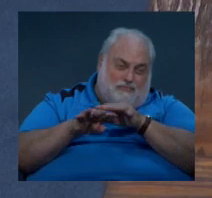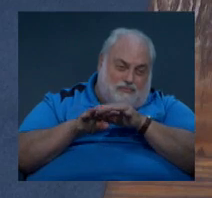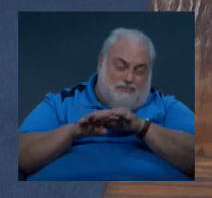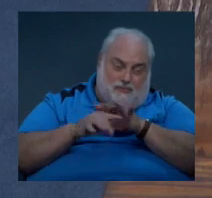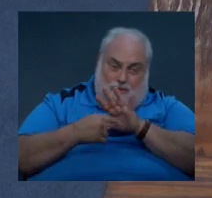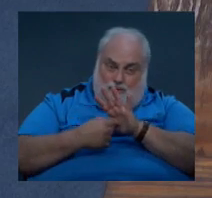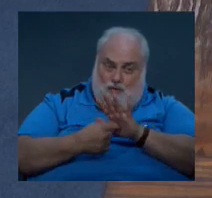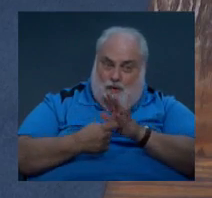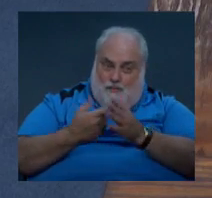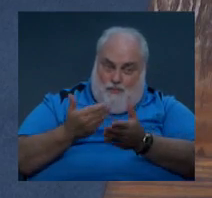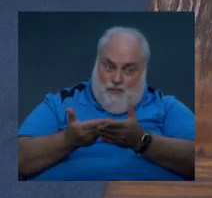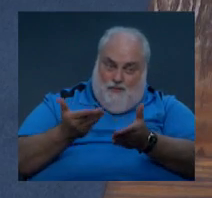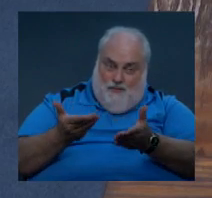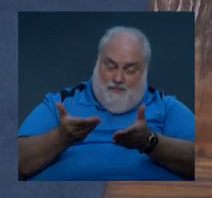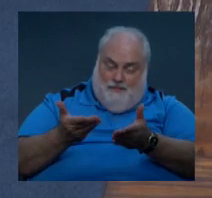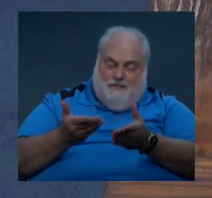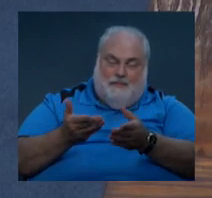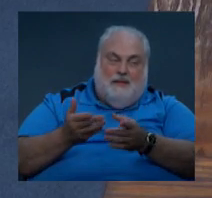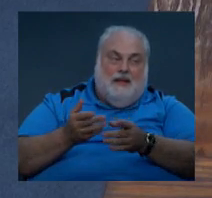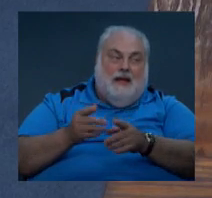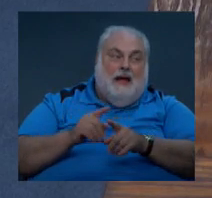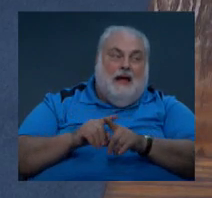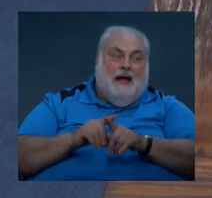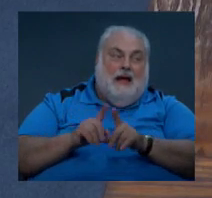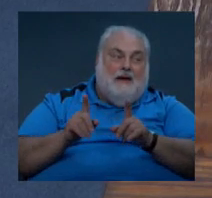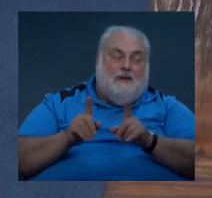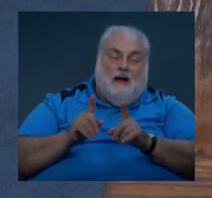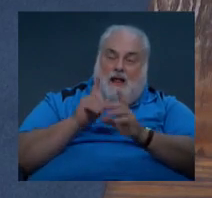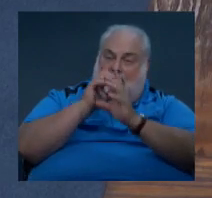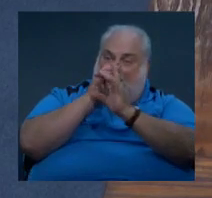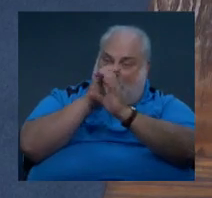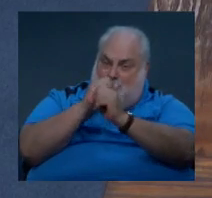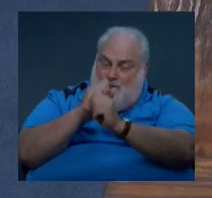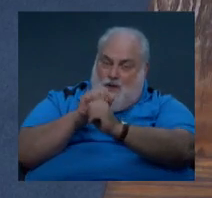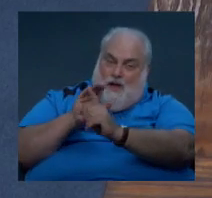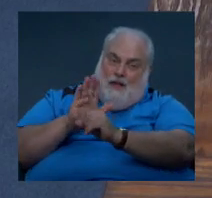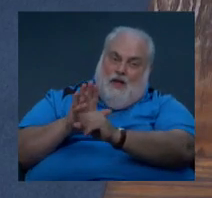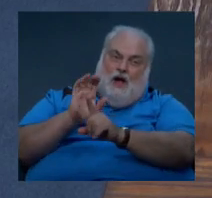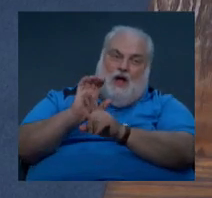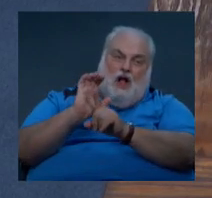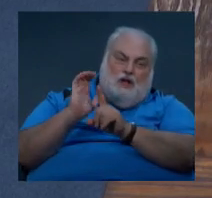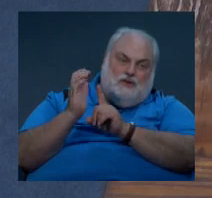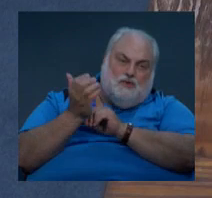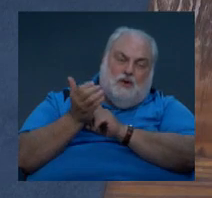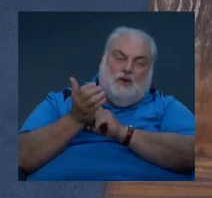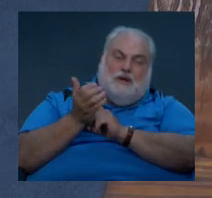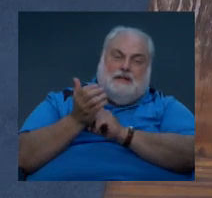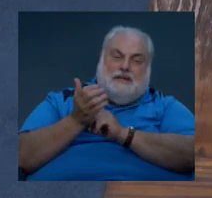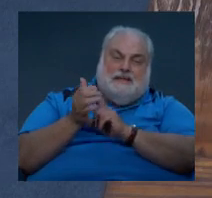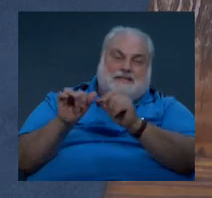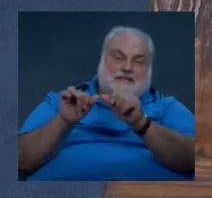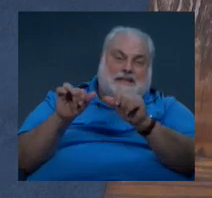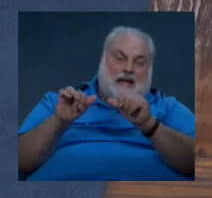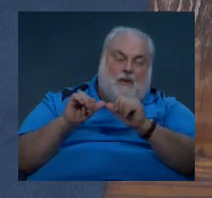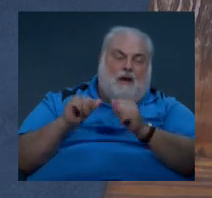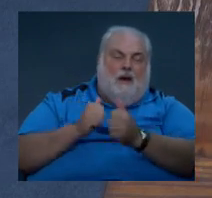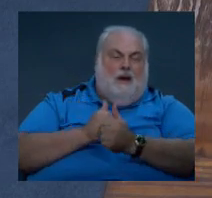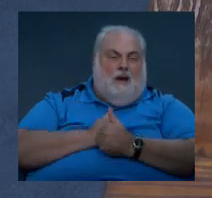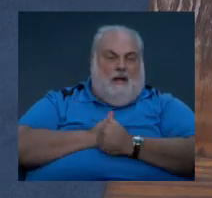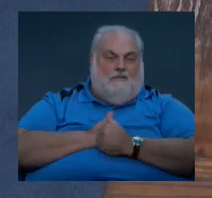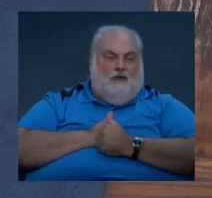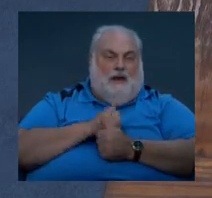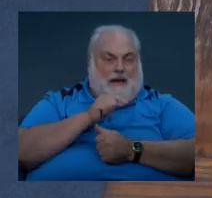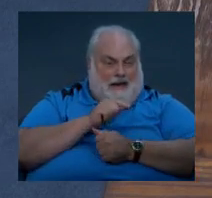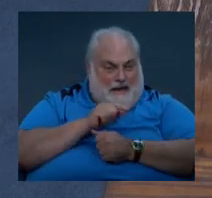that. But I am definitely drawn to their cultural scene, and I would love for Little Rock